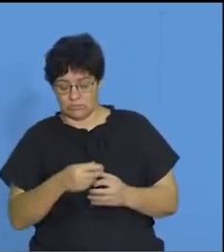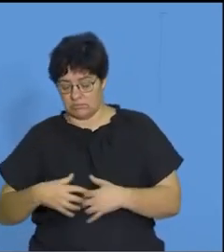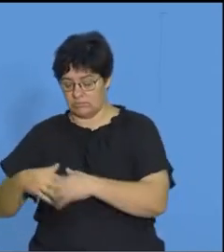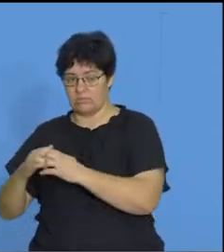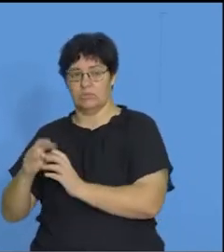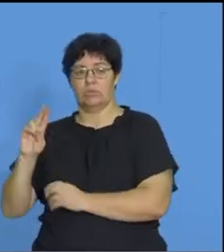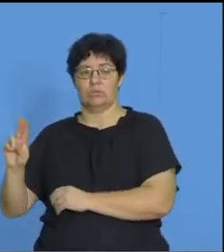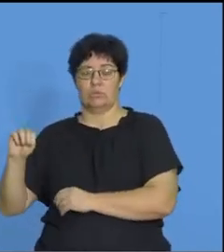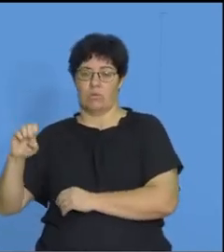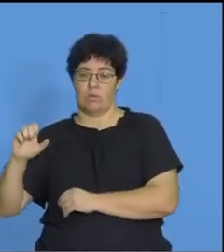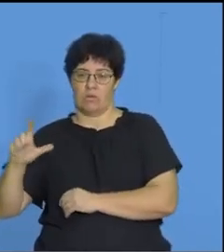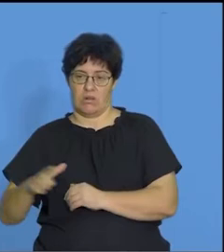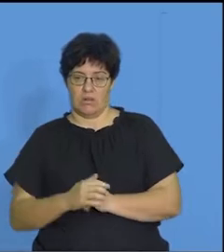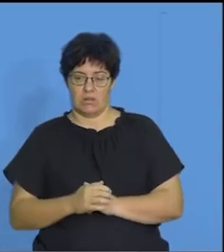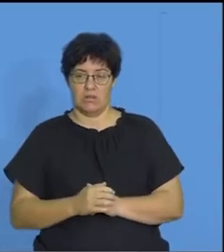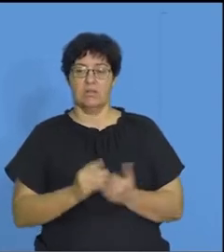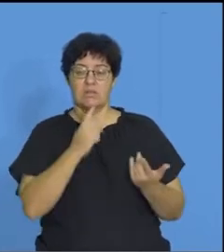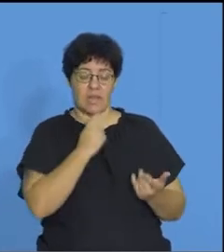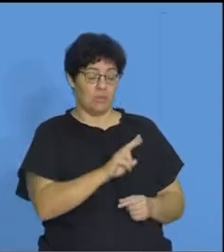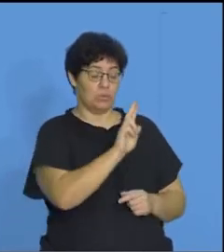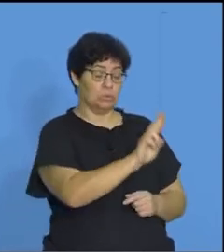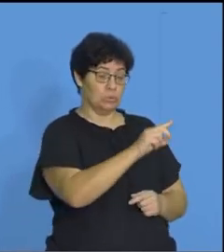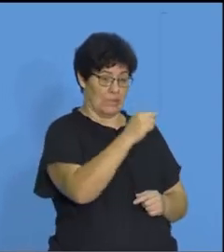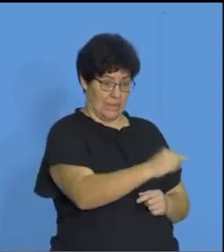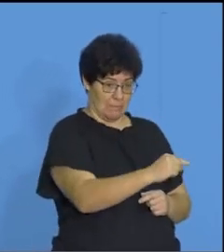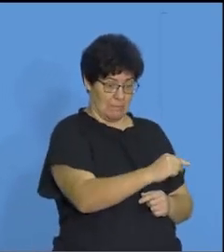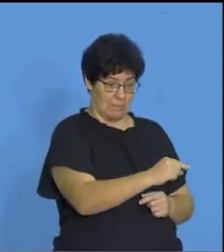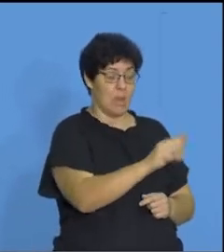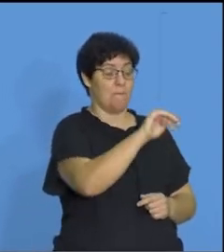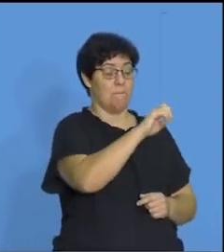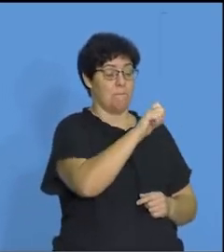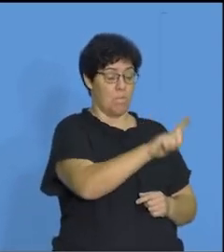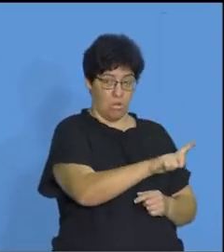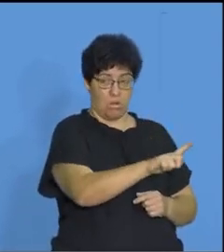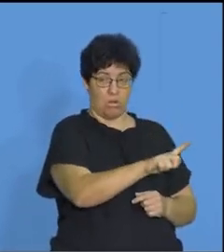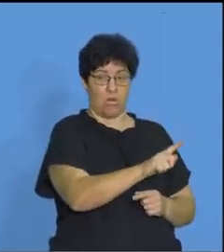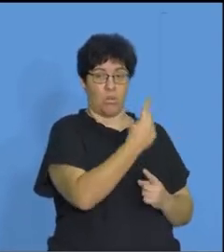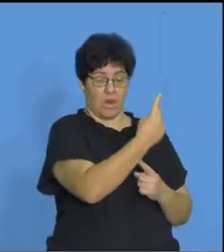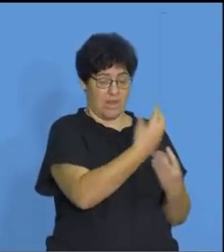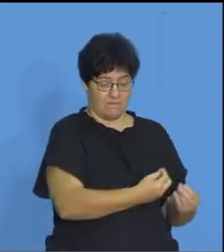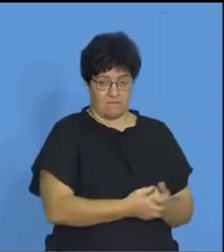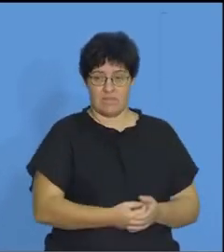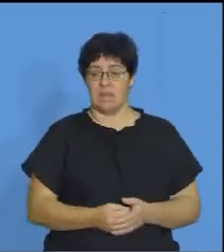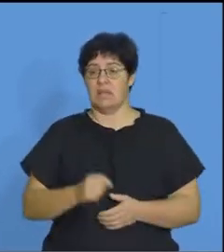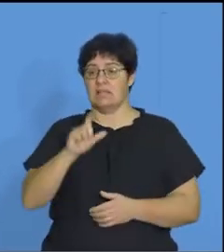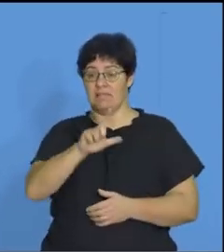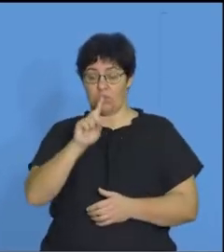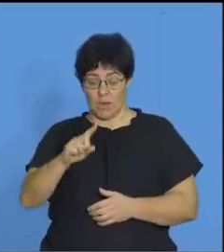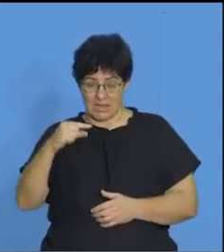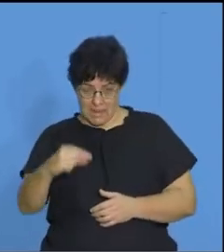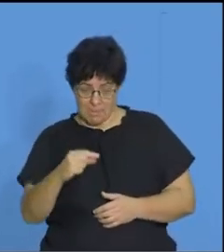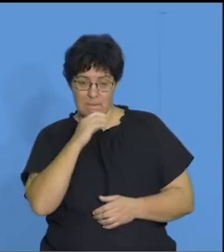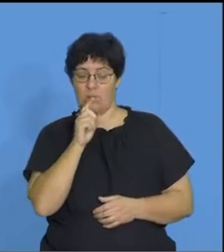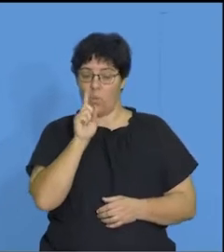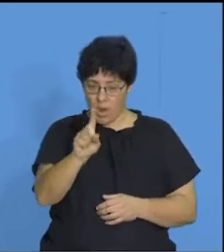in terms of quantities or in terms of mass, we can say in 2 grams there is a mole of hydrogen. in 71 grams, there's a mole